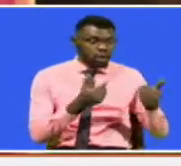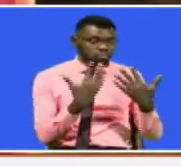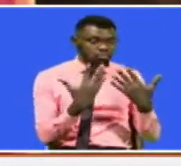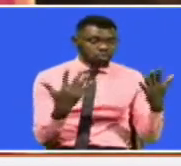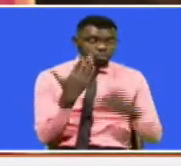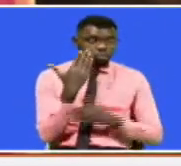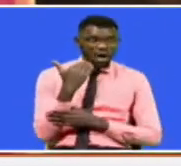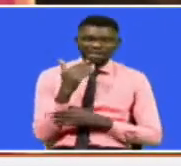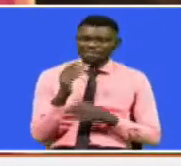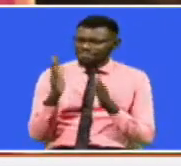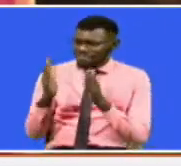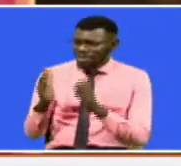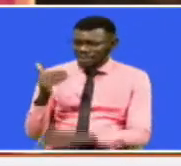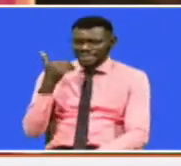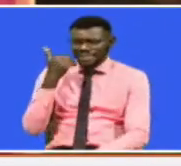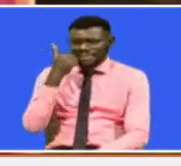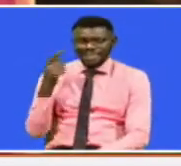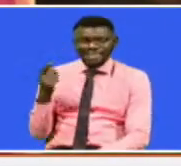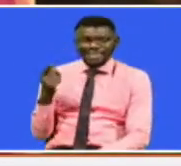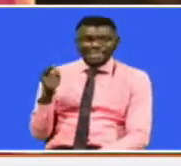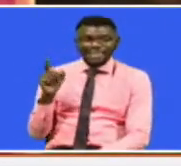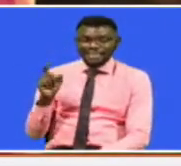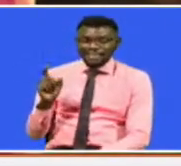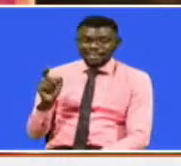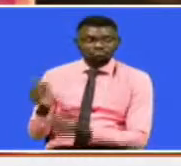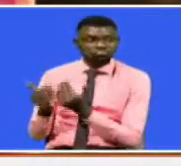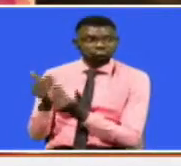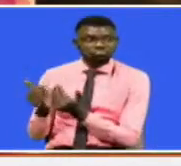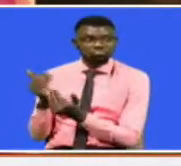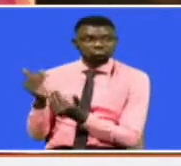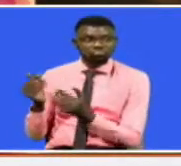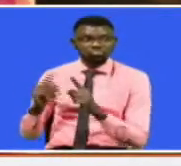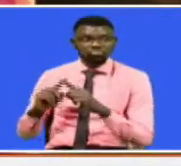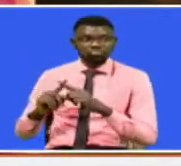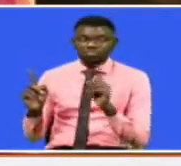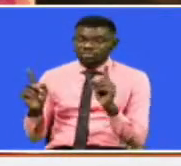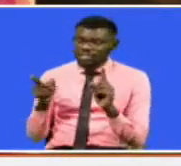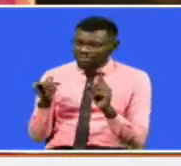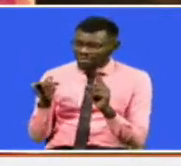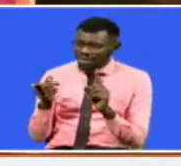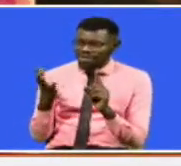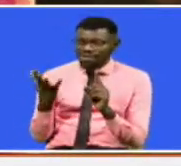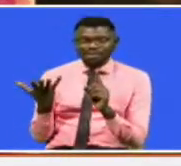because of sickness. And yet the solution is right there. It's insurance.